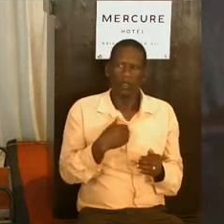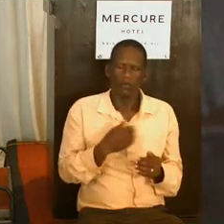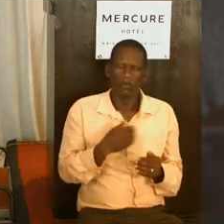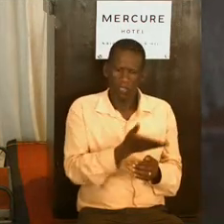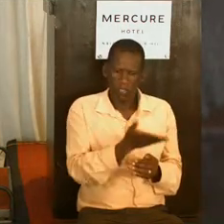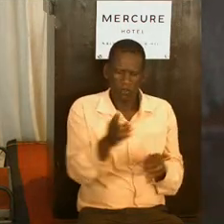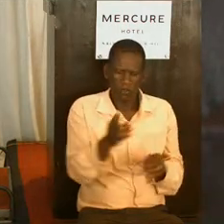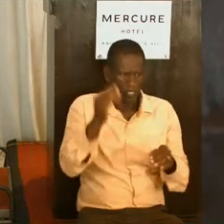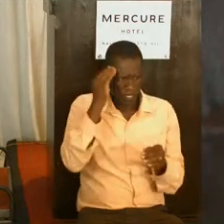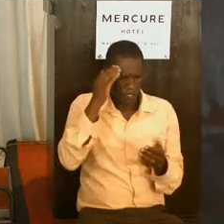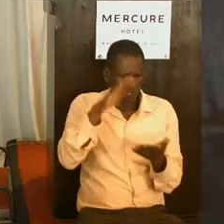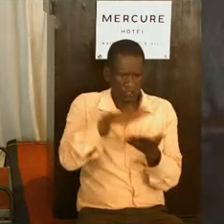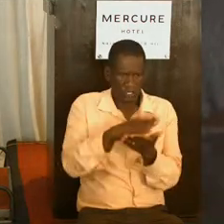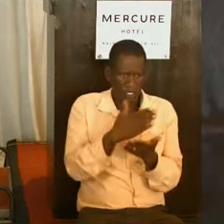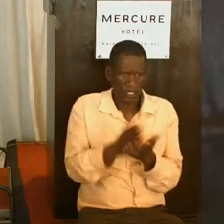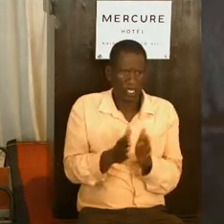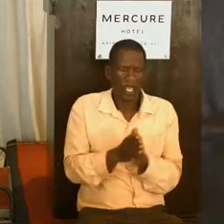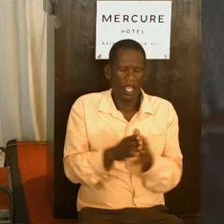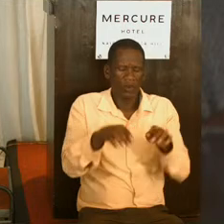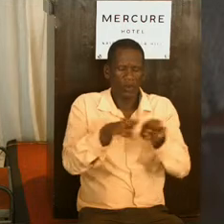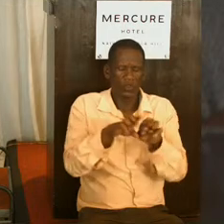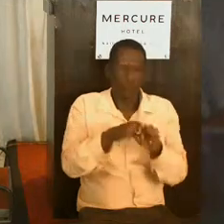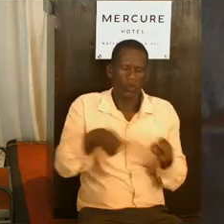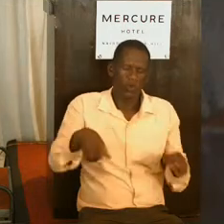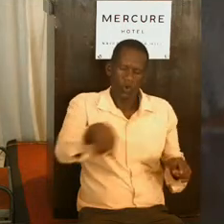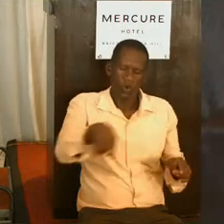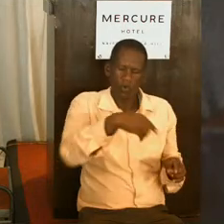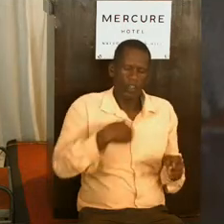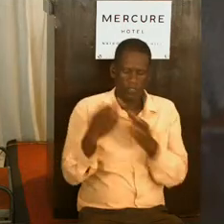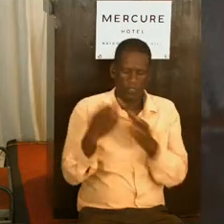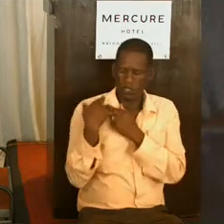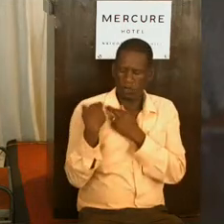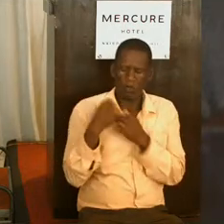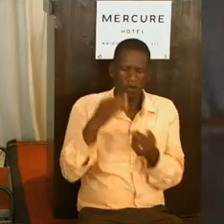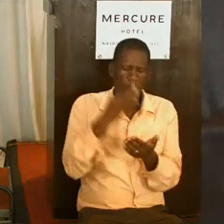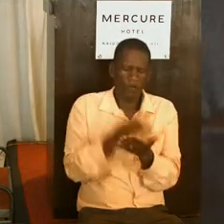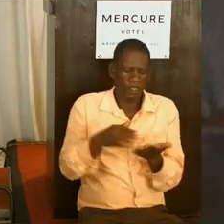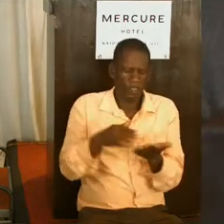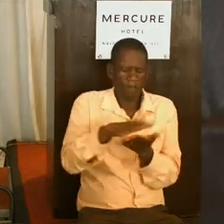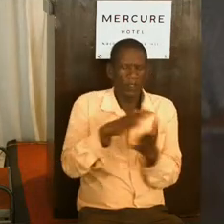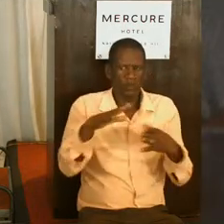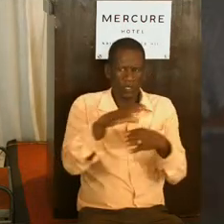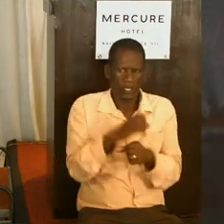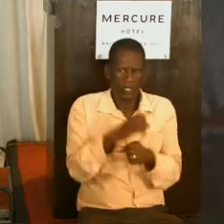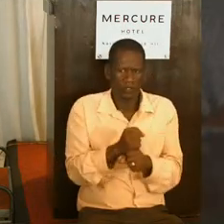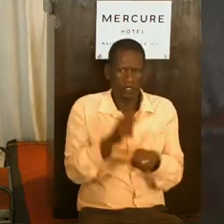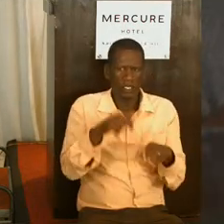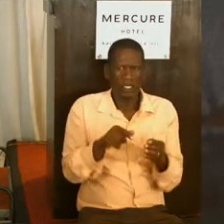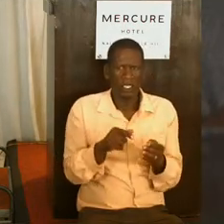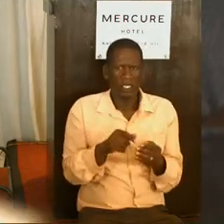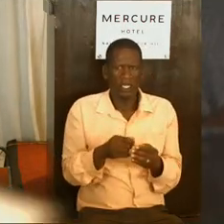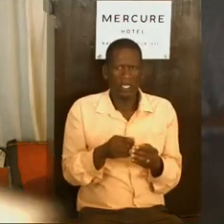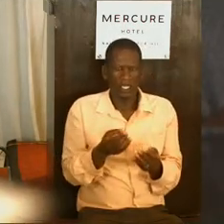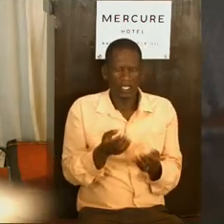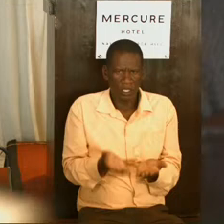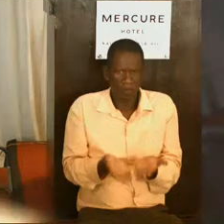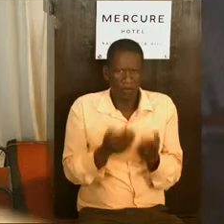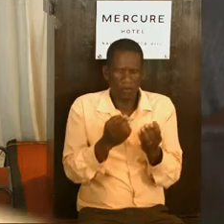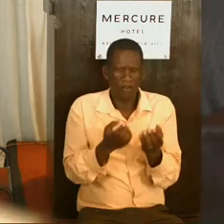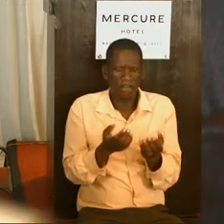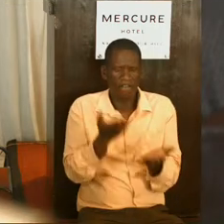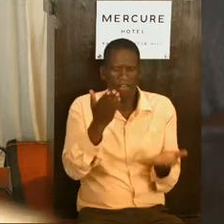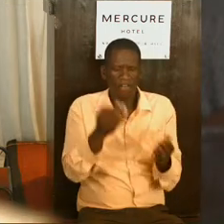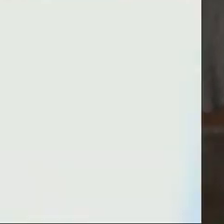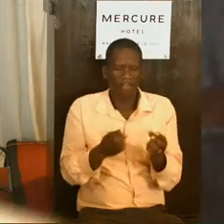those in the education sector and then also the role of faith-based organizations in inculcating values in in